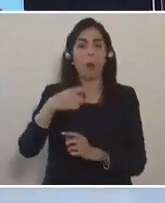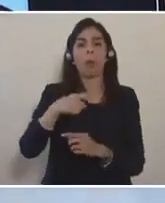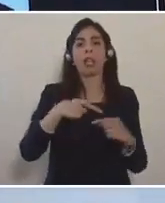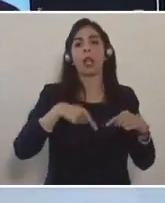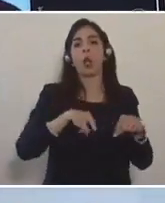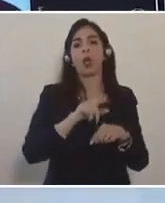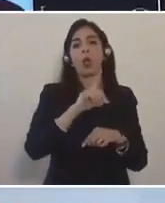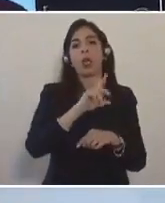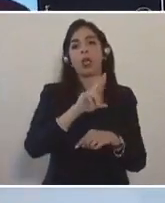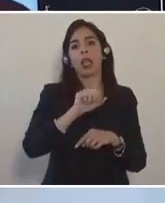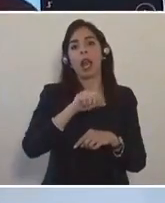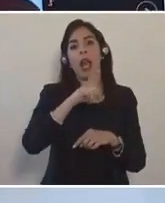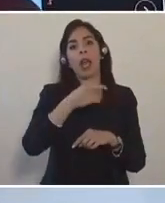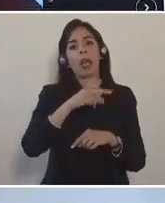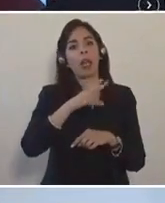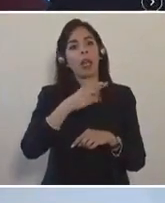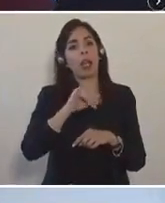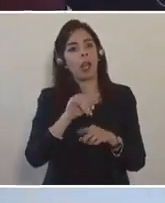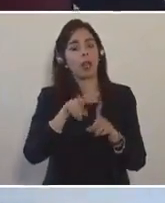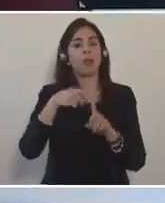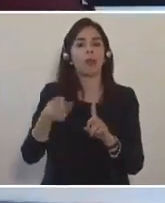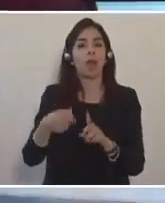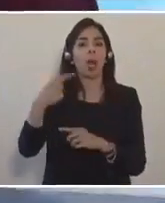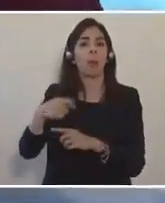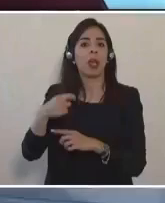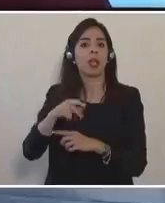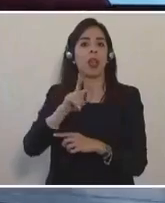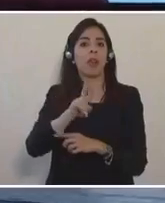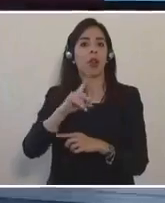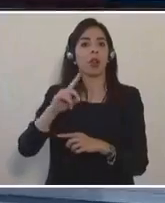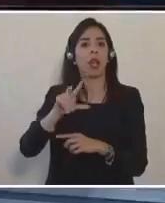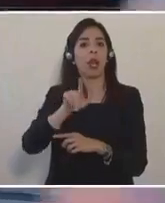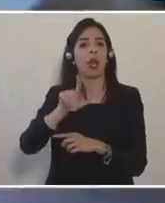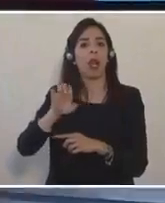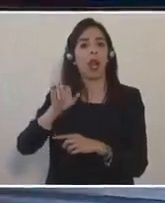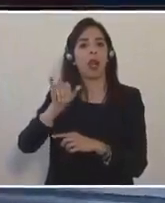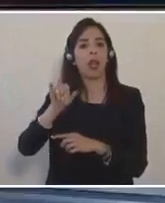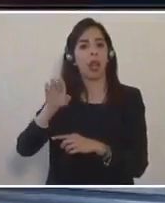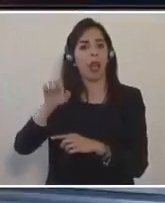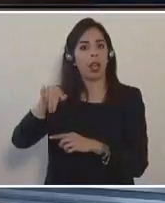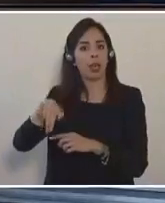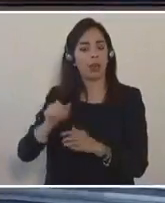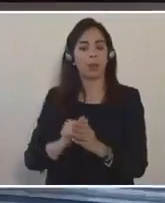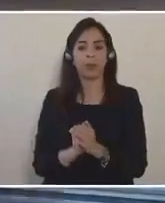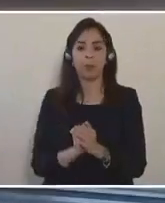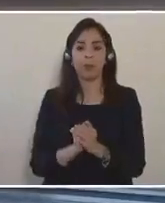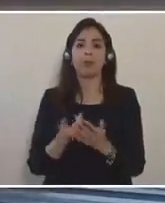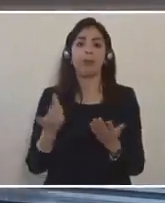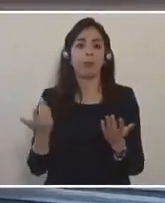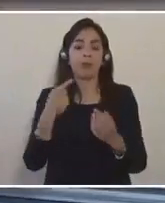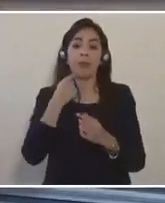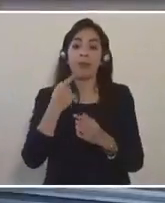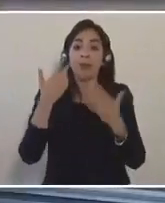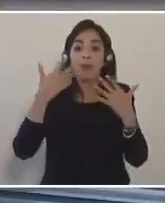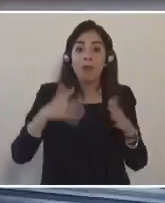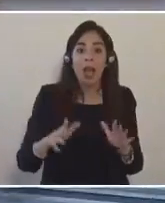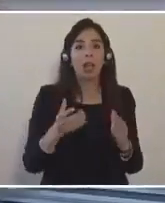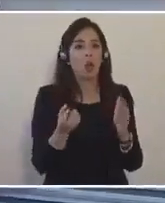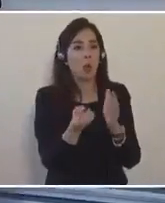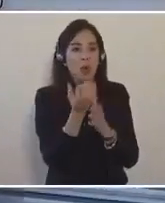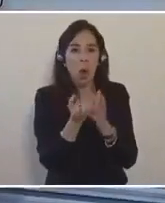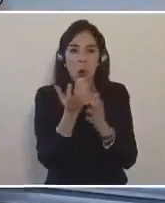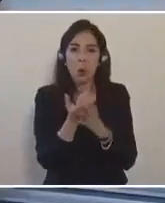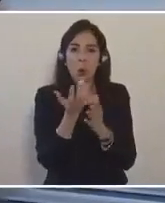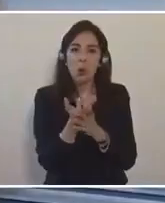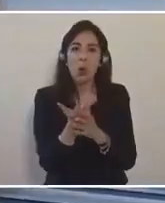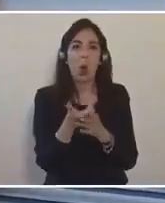you have this commitment now in the G20 declaration. Have the UK and the